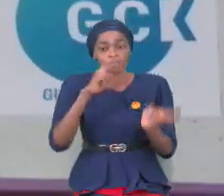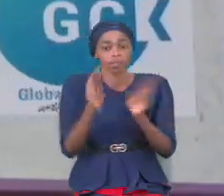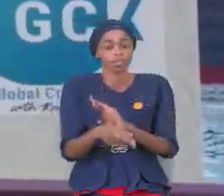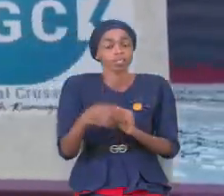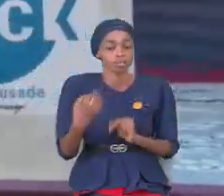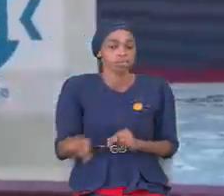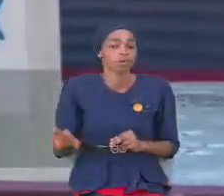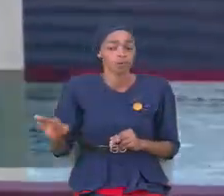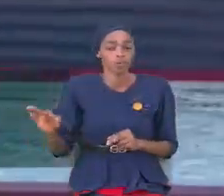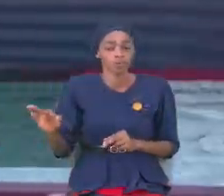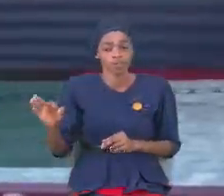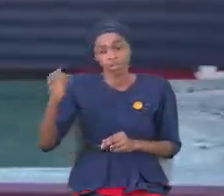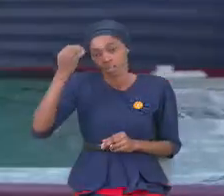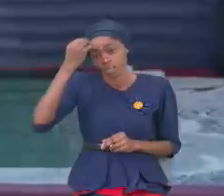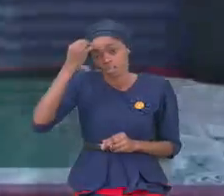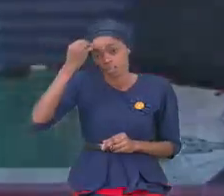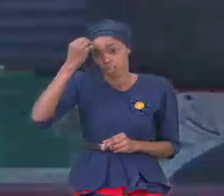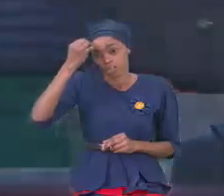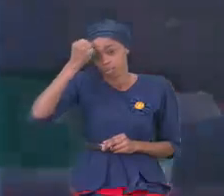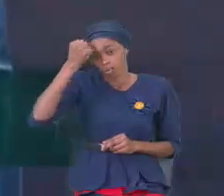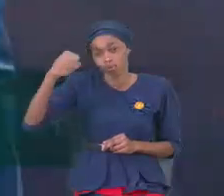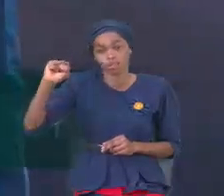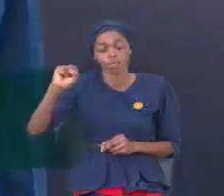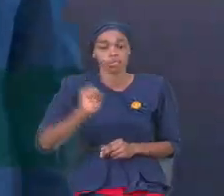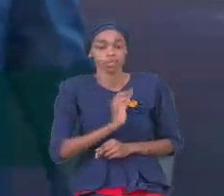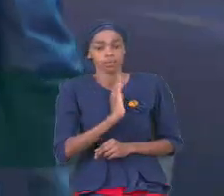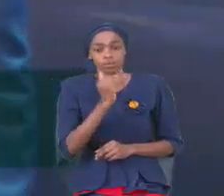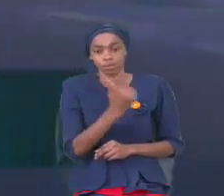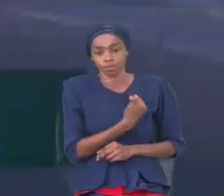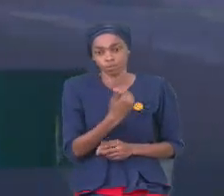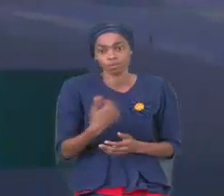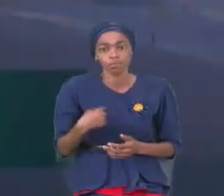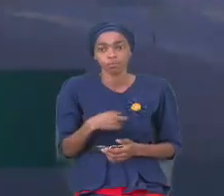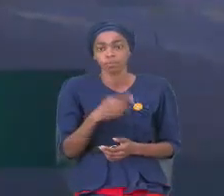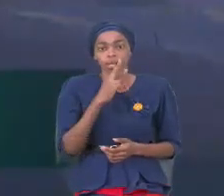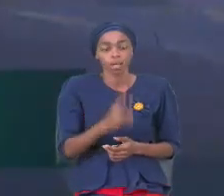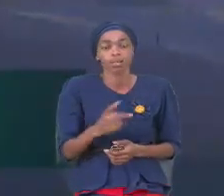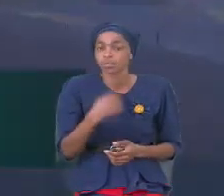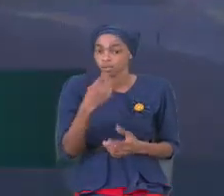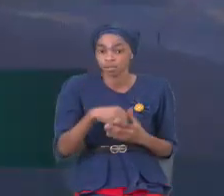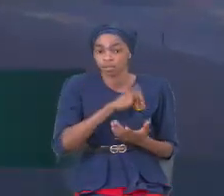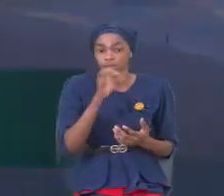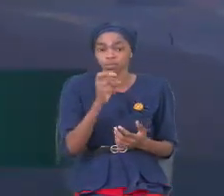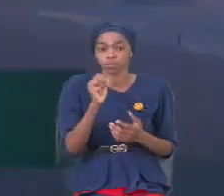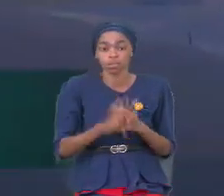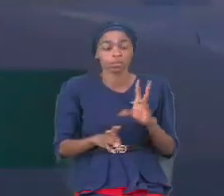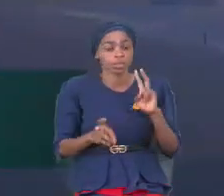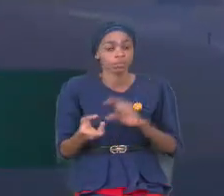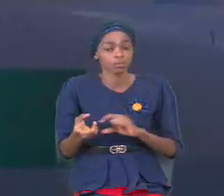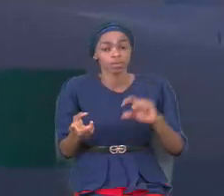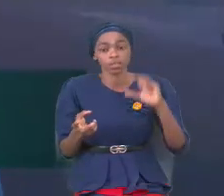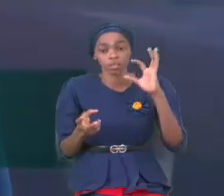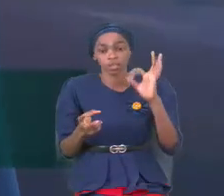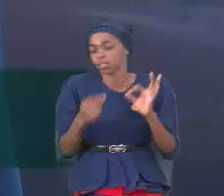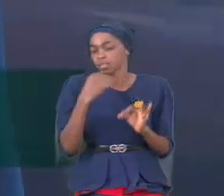The repentance of an obstinate soul. We're told in Jonah chapter 2, reading from verse 9, it